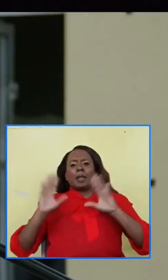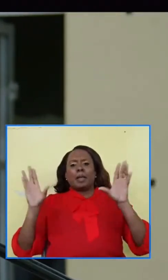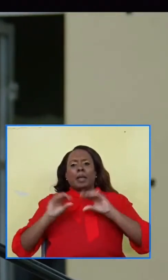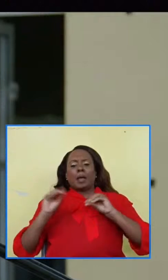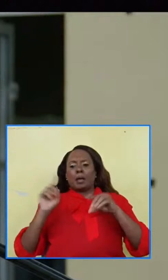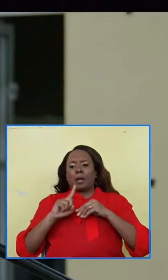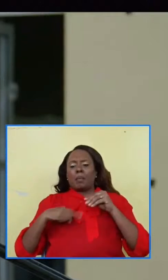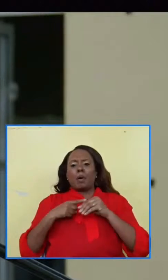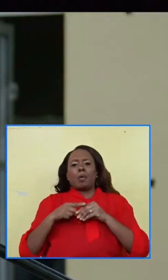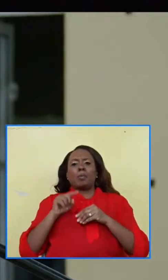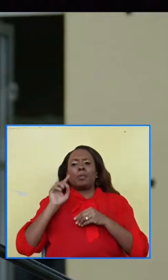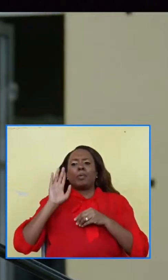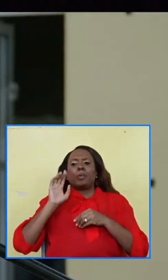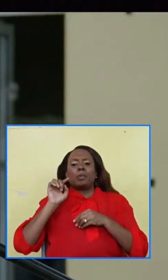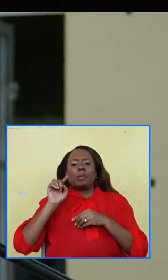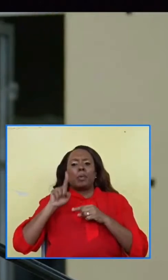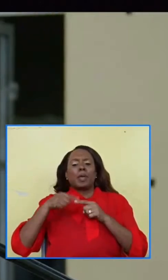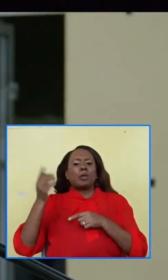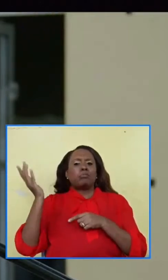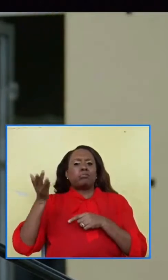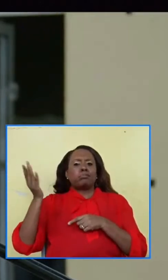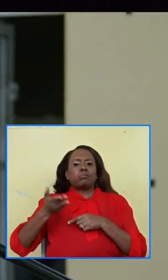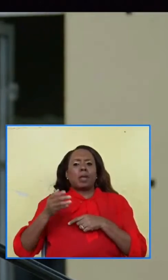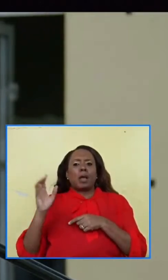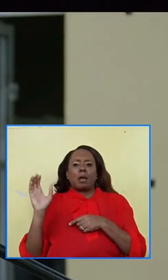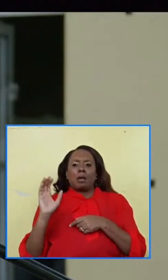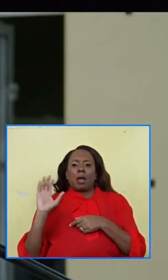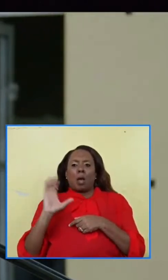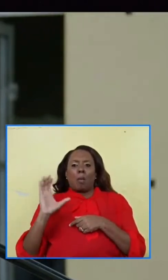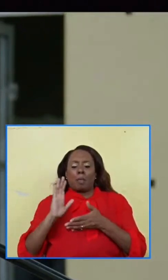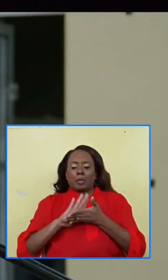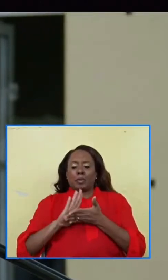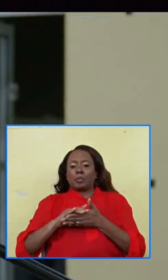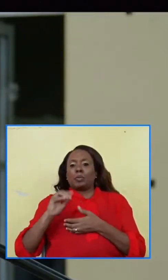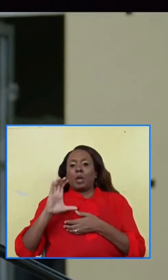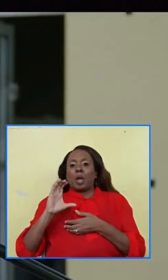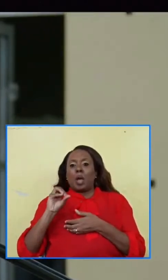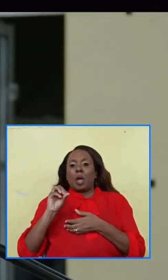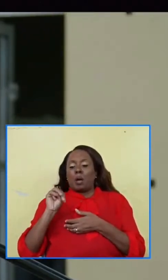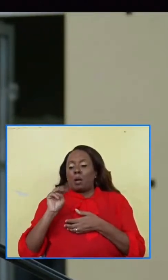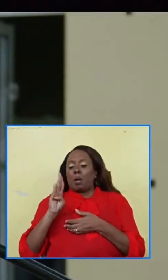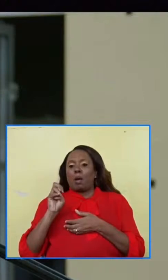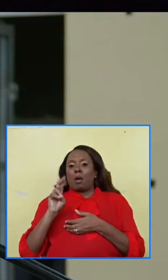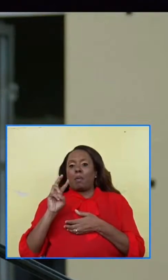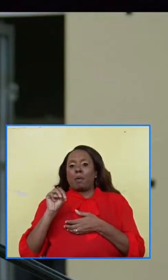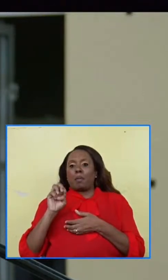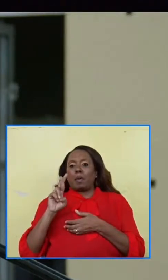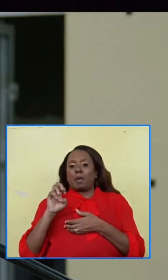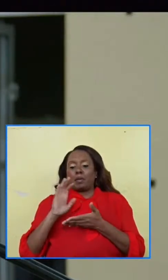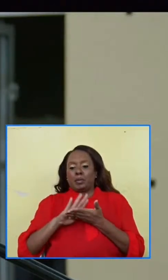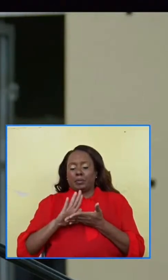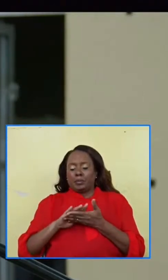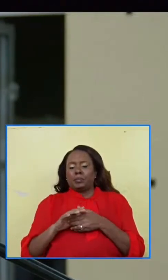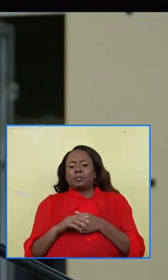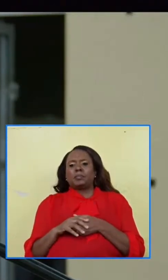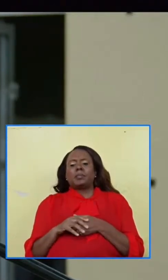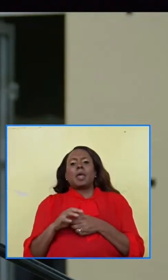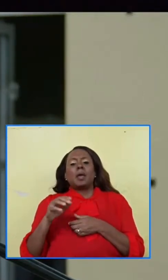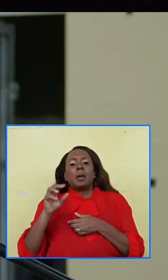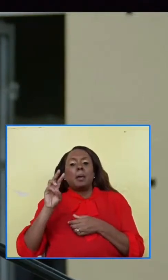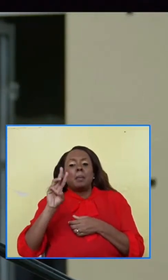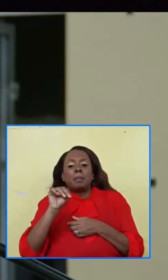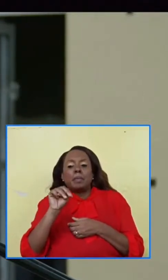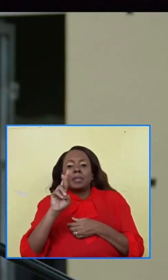Chairman, start with you first, Mr. Haynes. You said that the